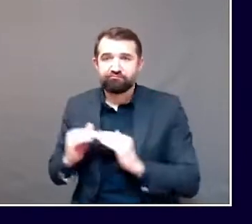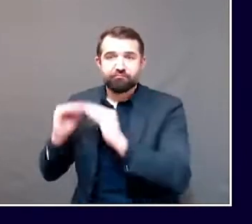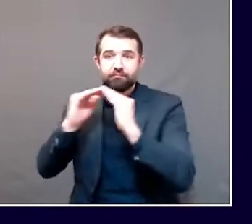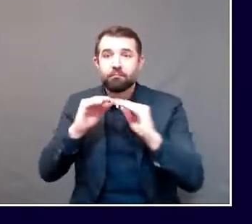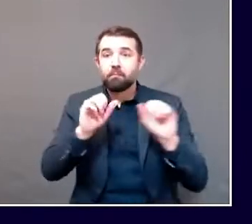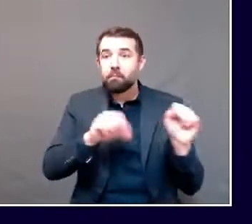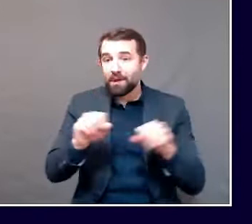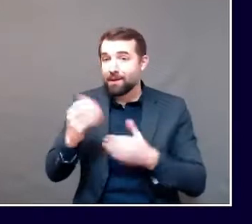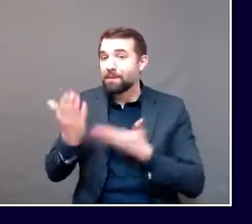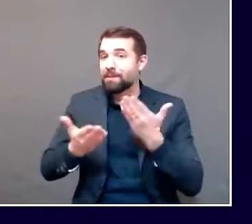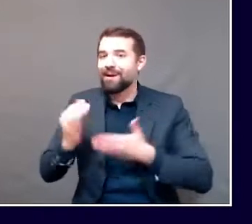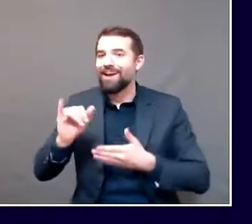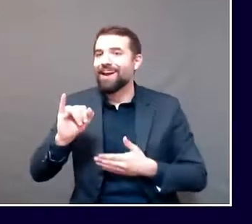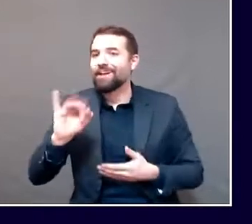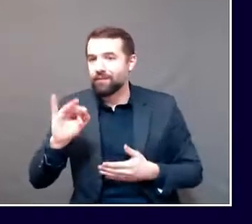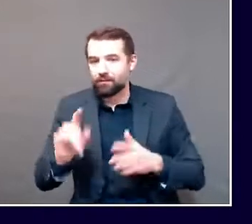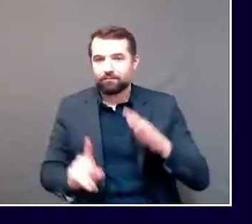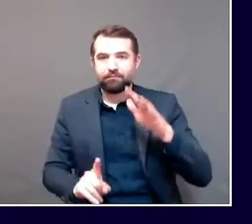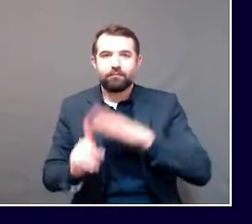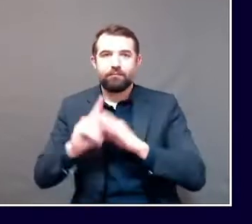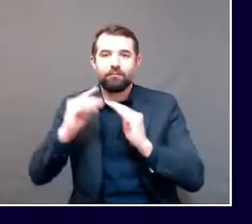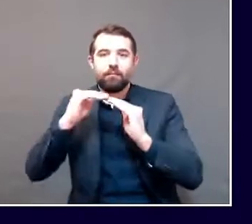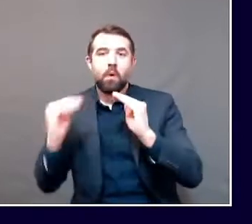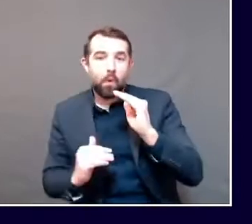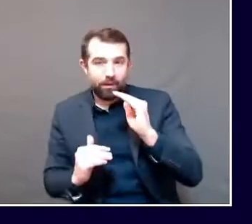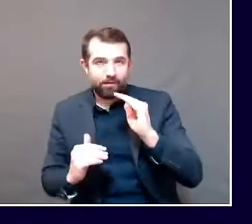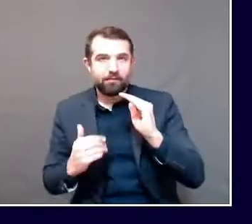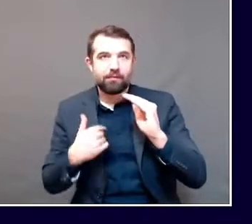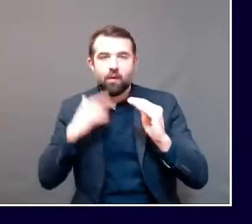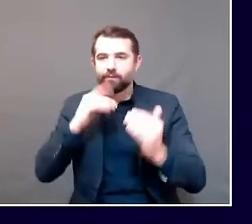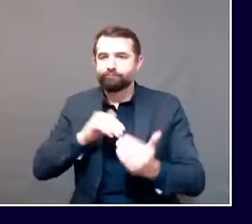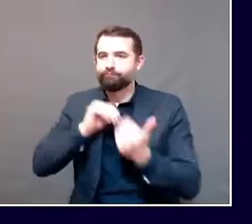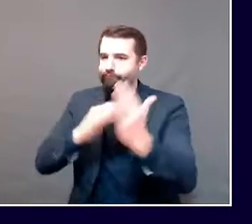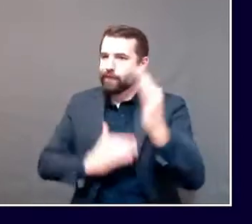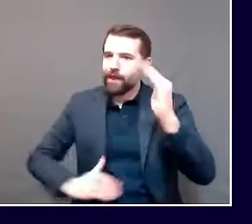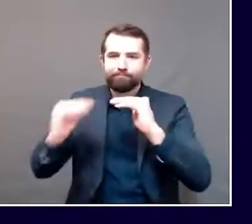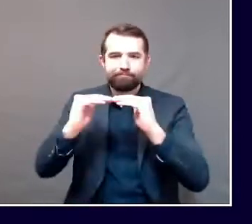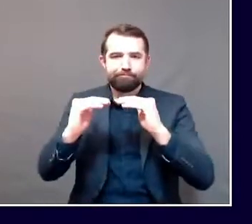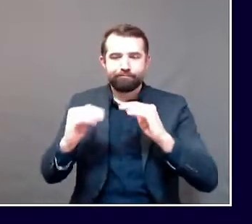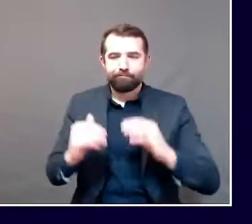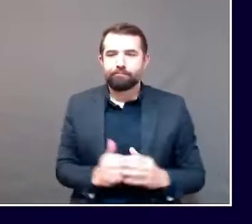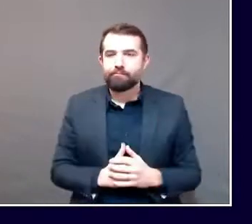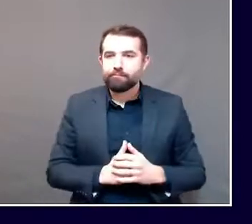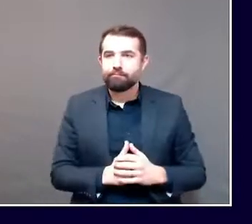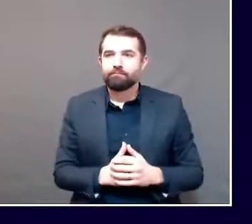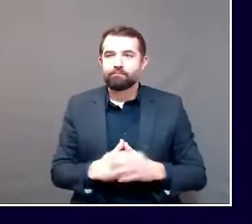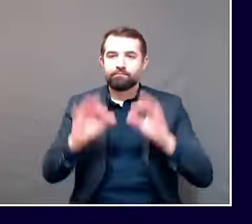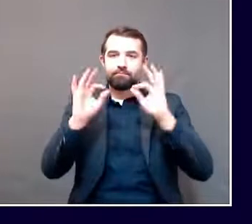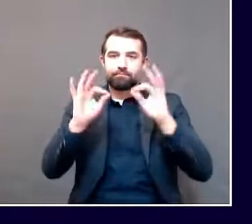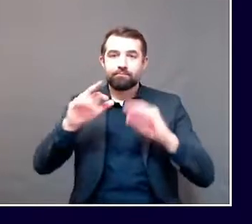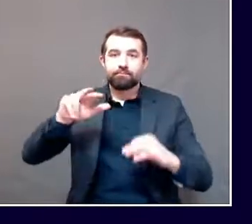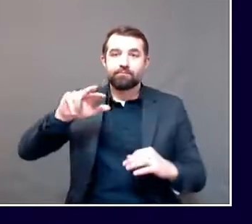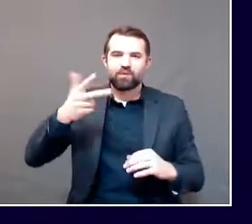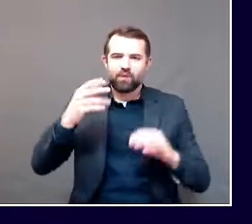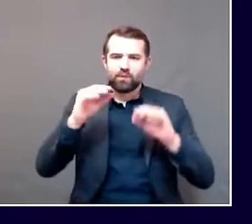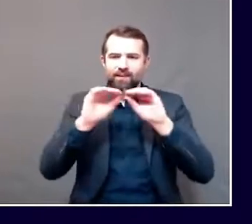them. Great. And then just a second question is kind of a clarification